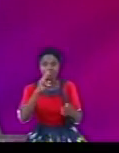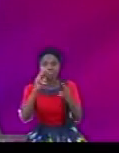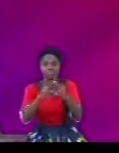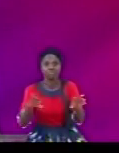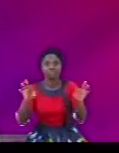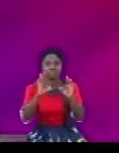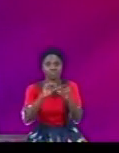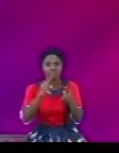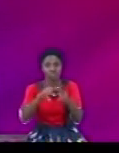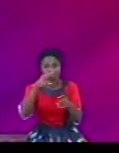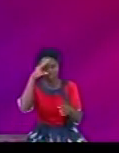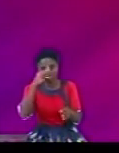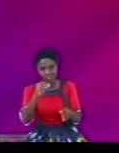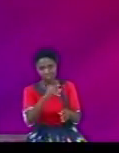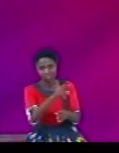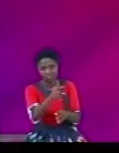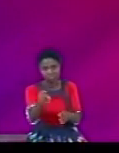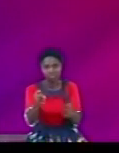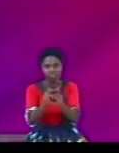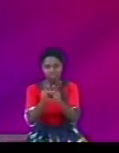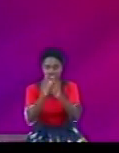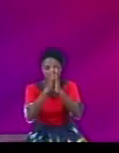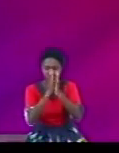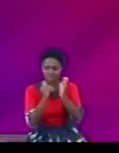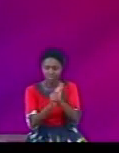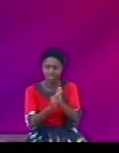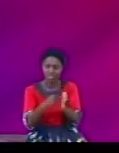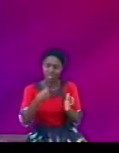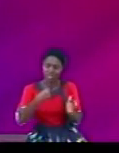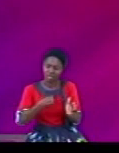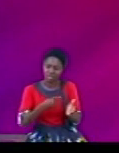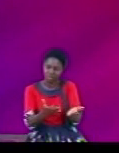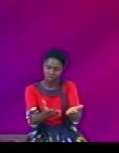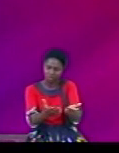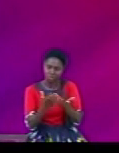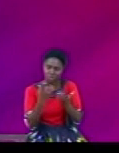Pray to God, I want the word to be first.